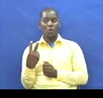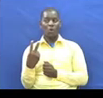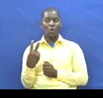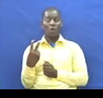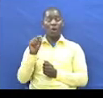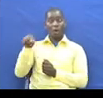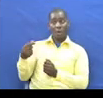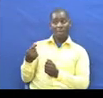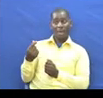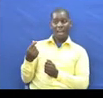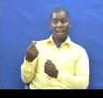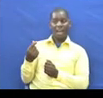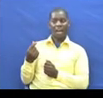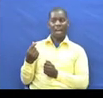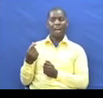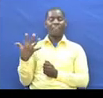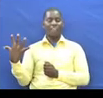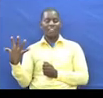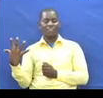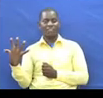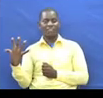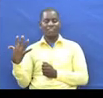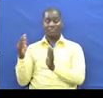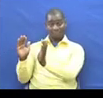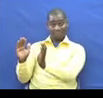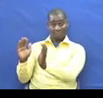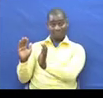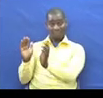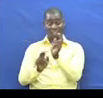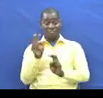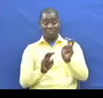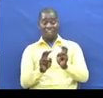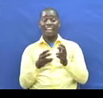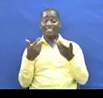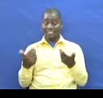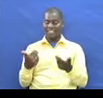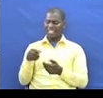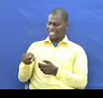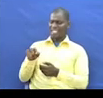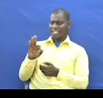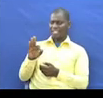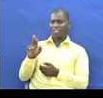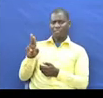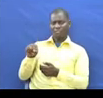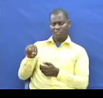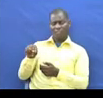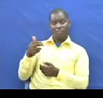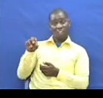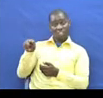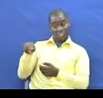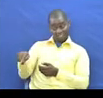5. Look at the following two relations. Can you tell me which one is a function and which one is not a